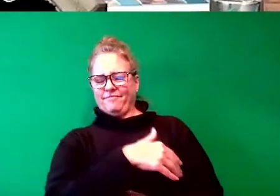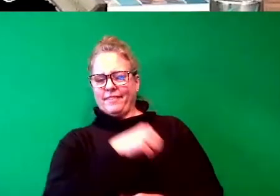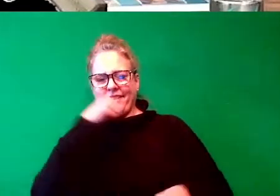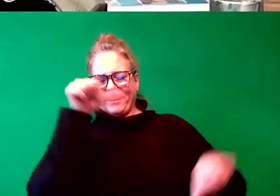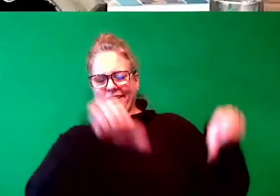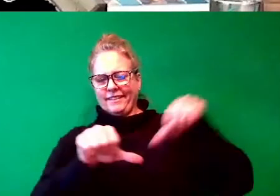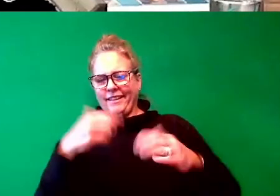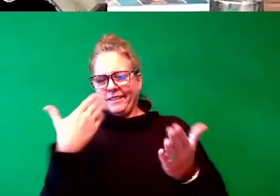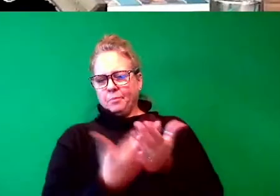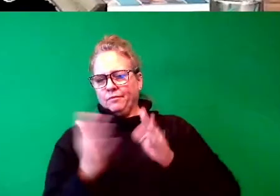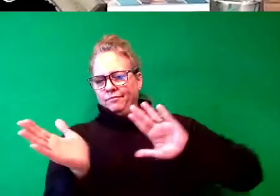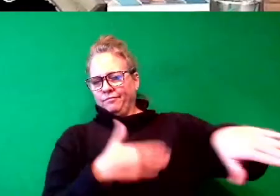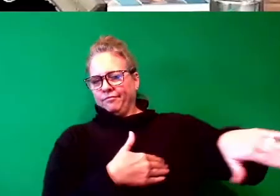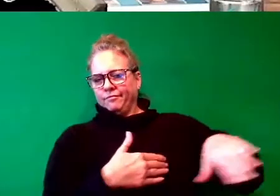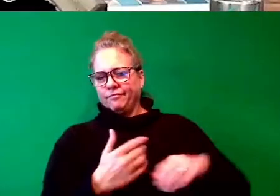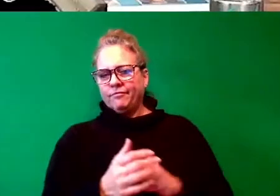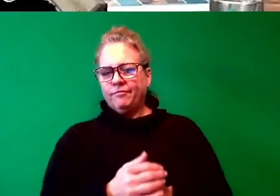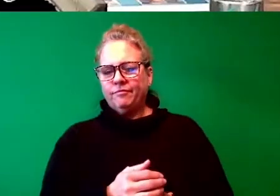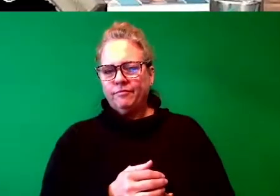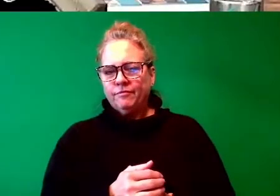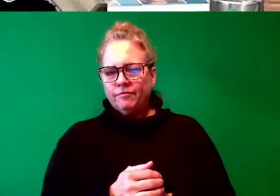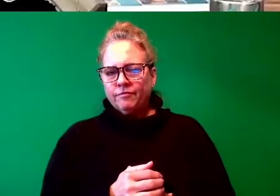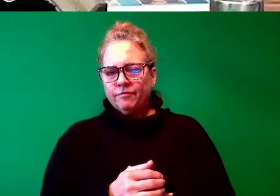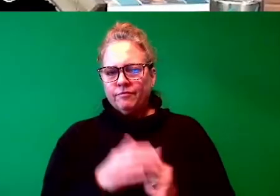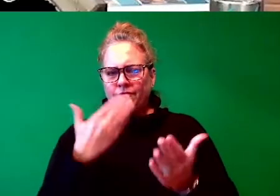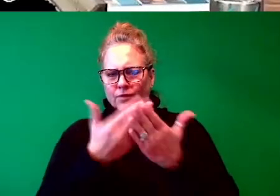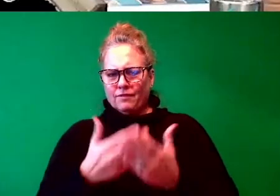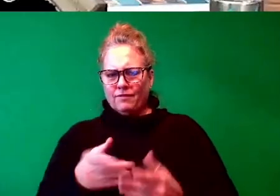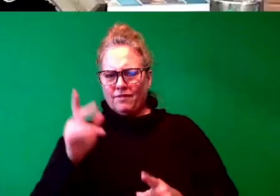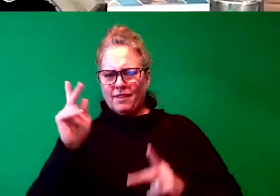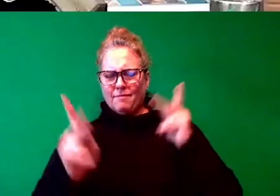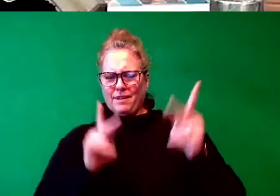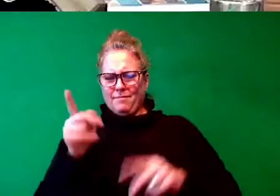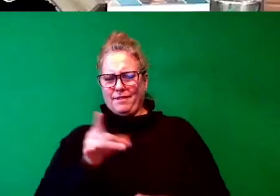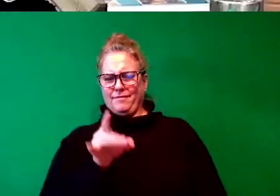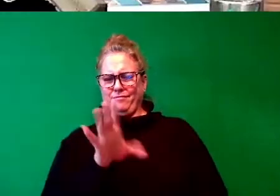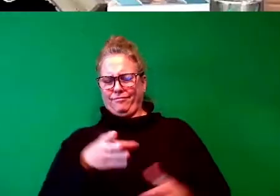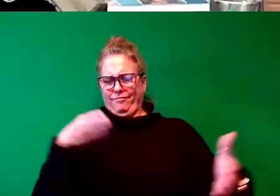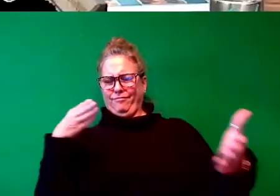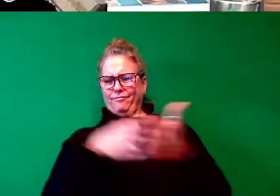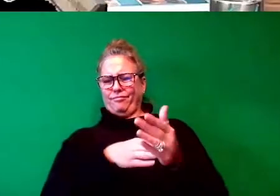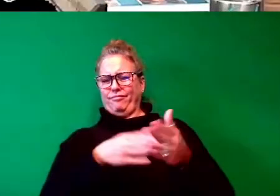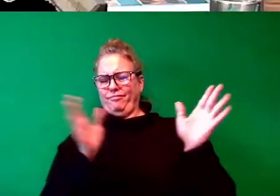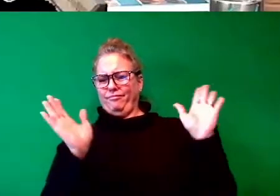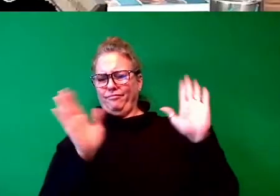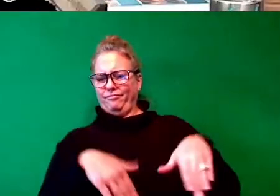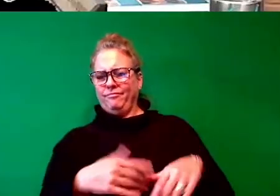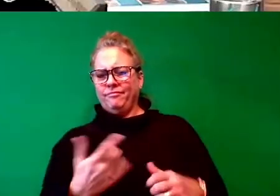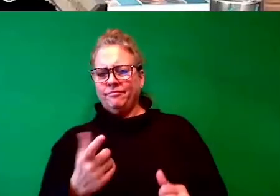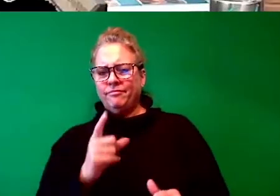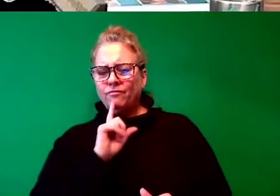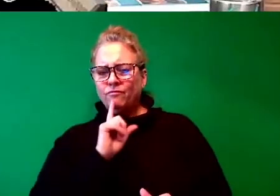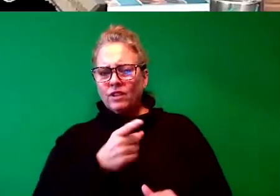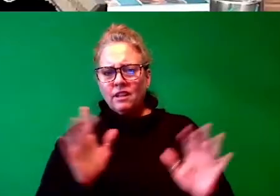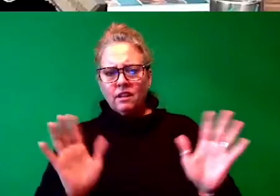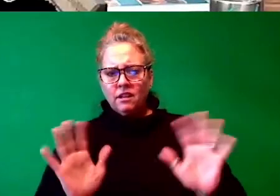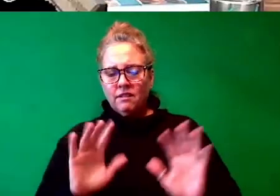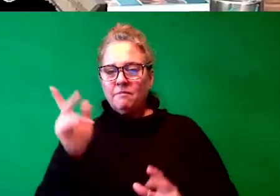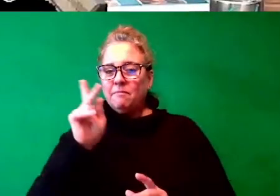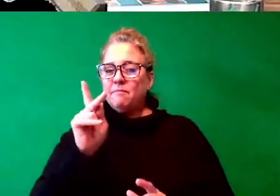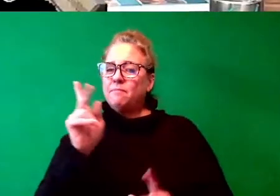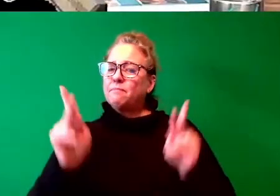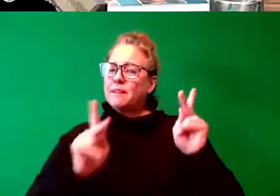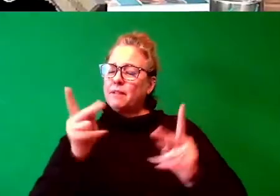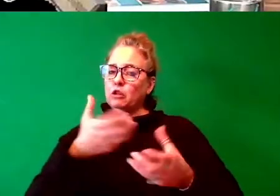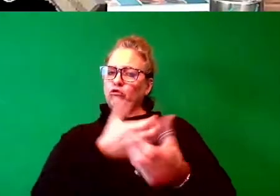Anti-scientific attitude, not unscientific, but anti-scientific in society. There's a genuine lack of trust and skepticism